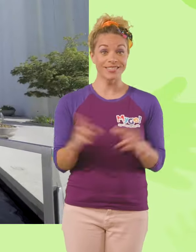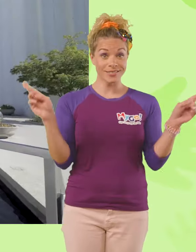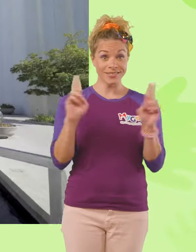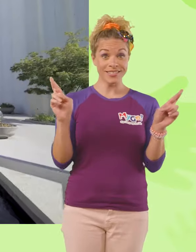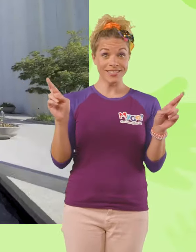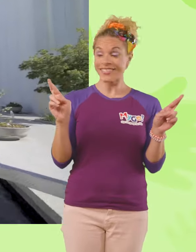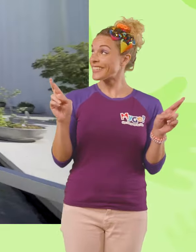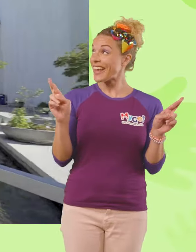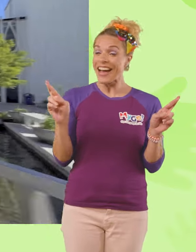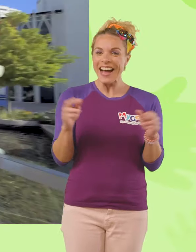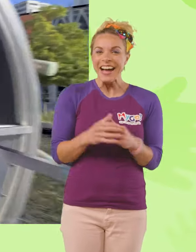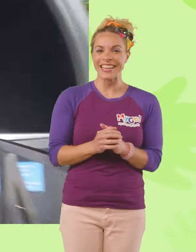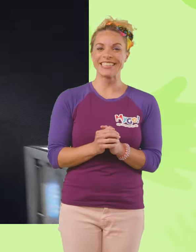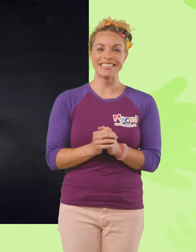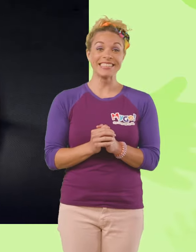Ready?